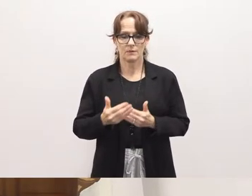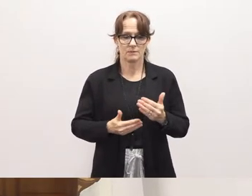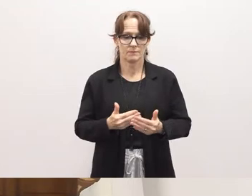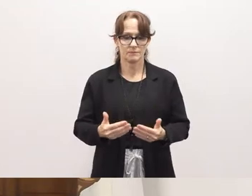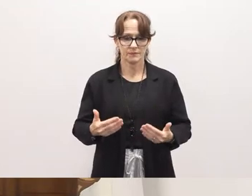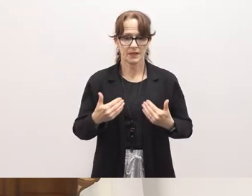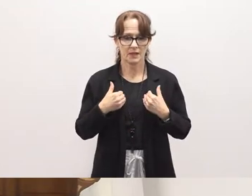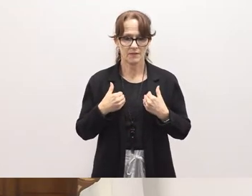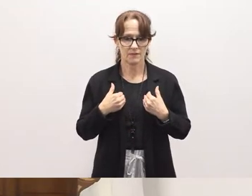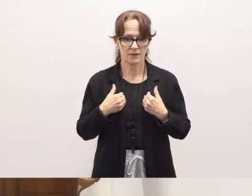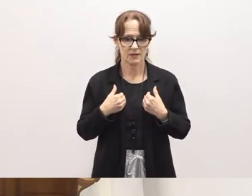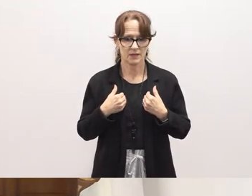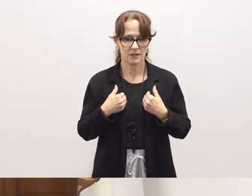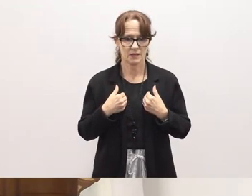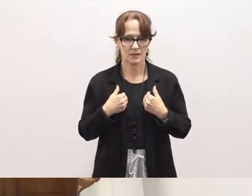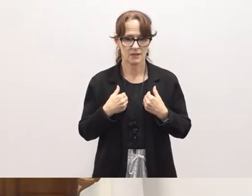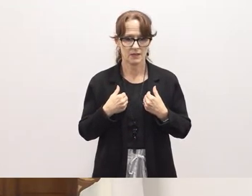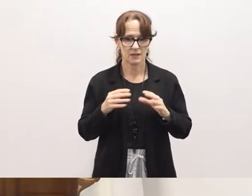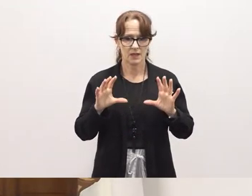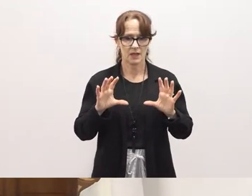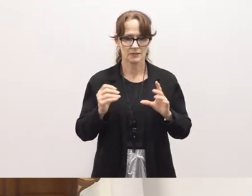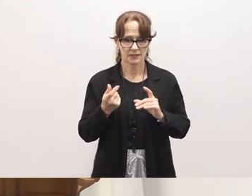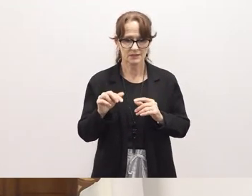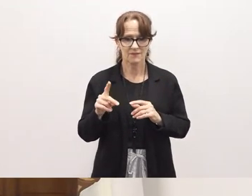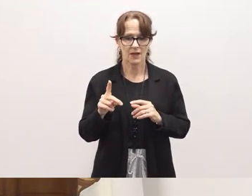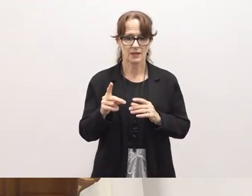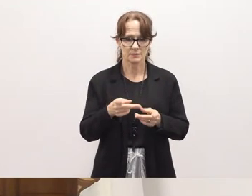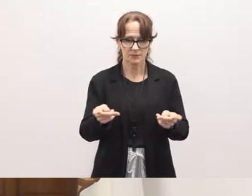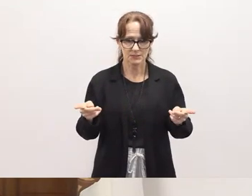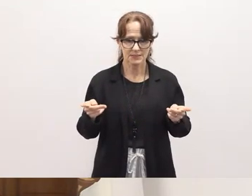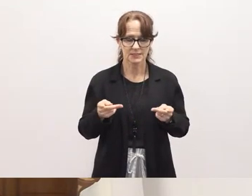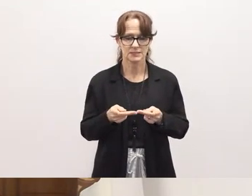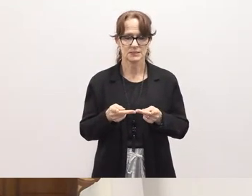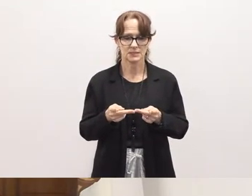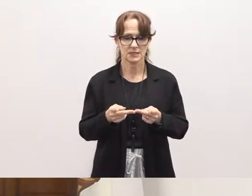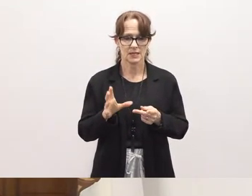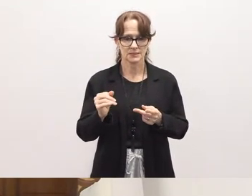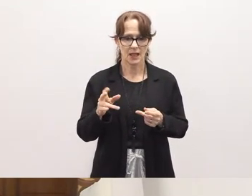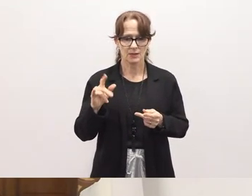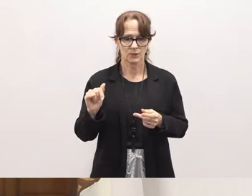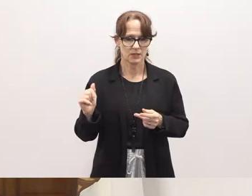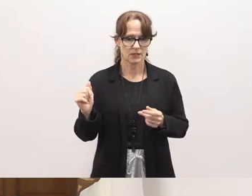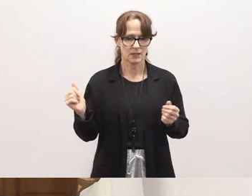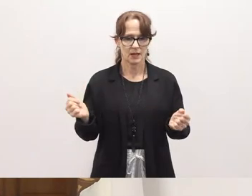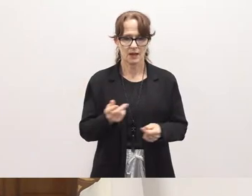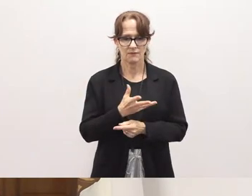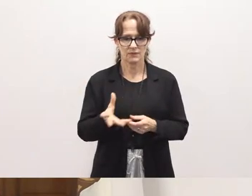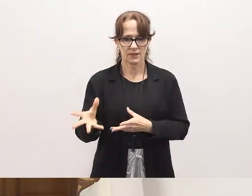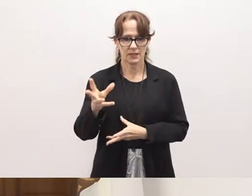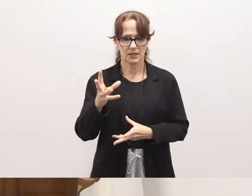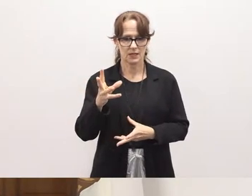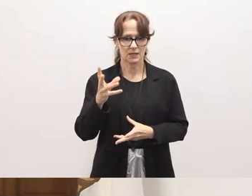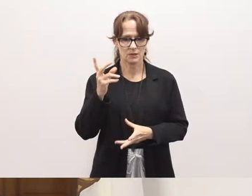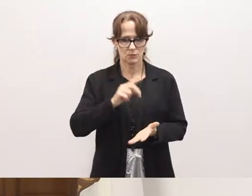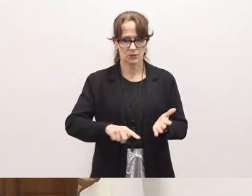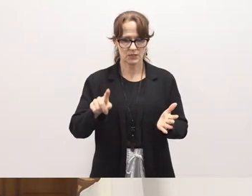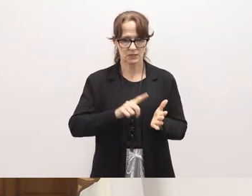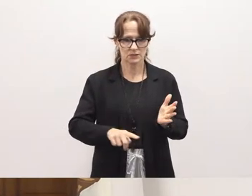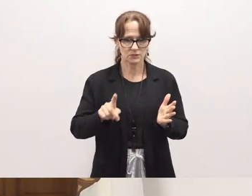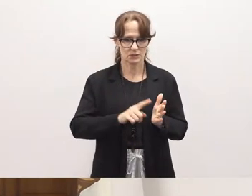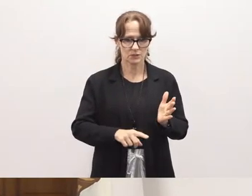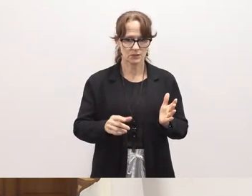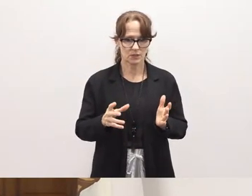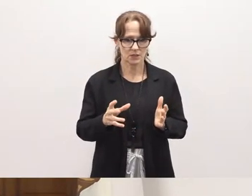having a classified position, that salary and everything else was researched